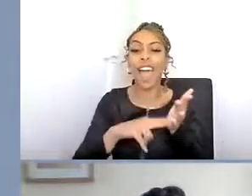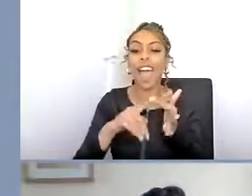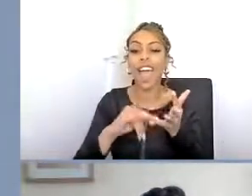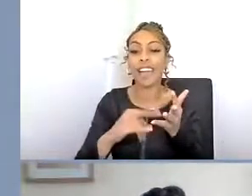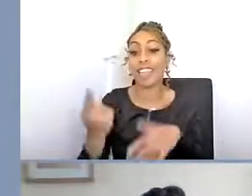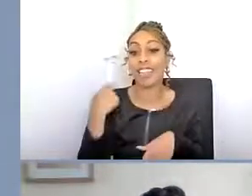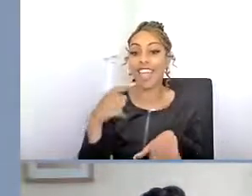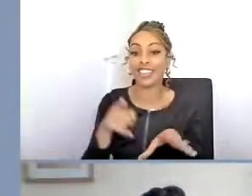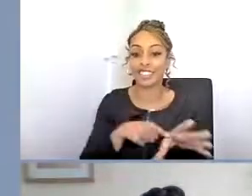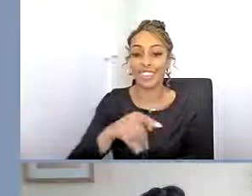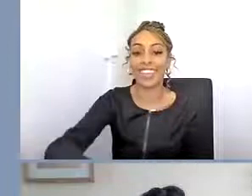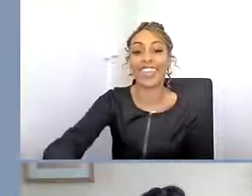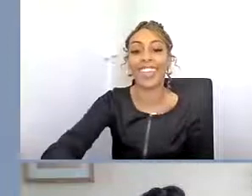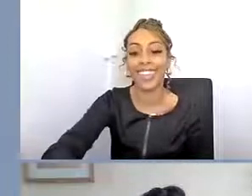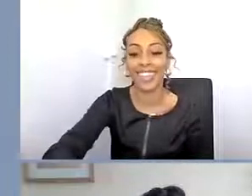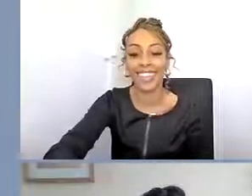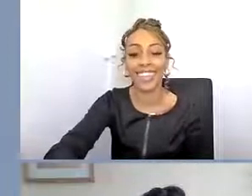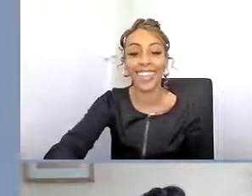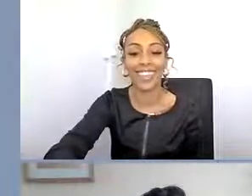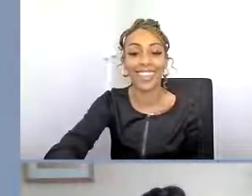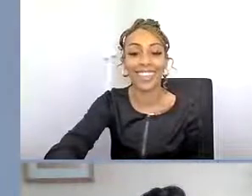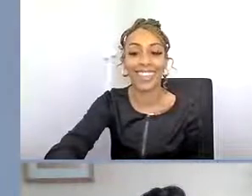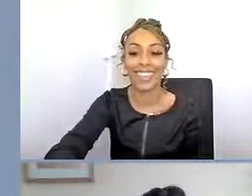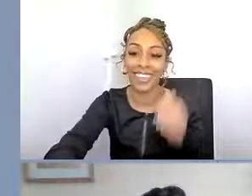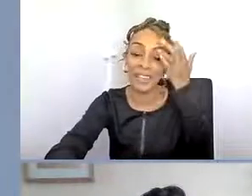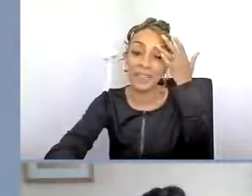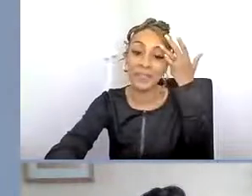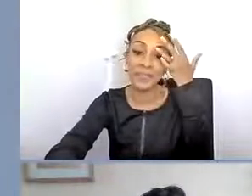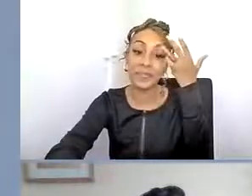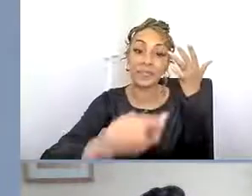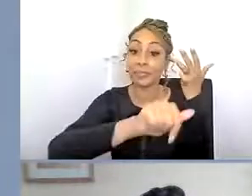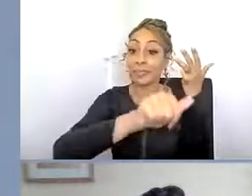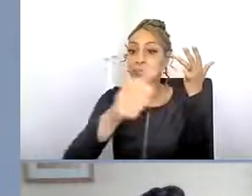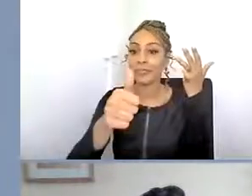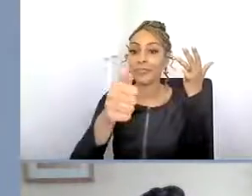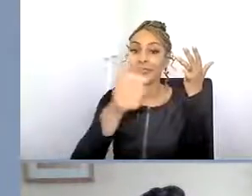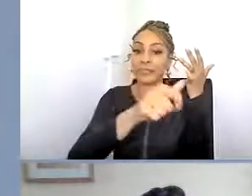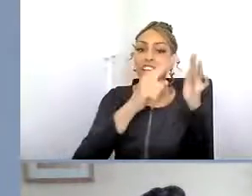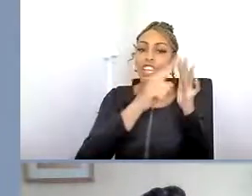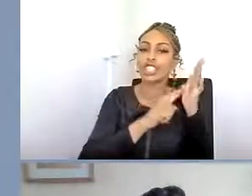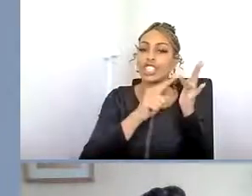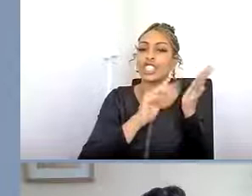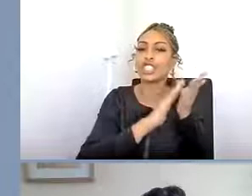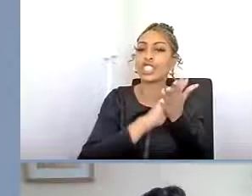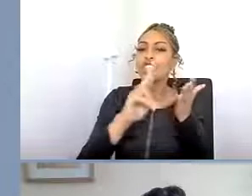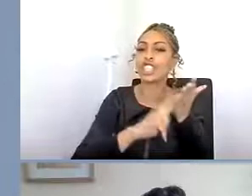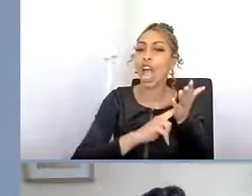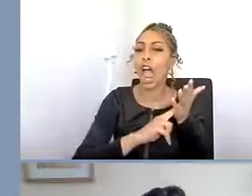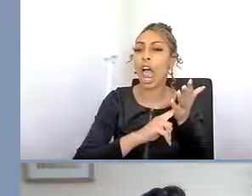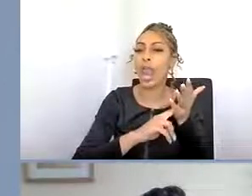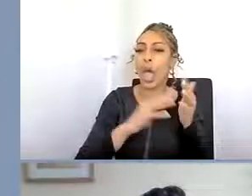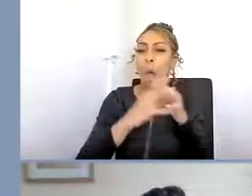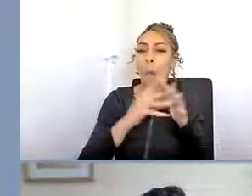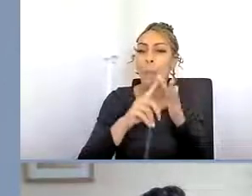year, and we've got our John Wells work on the left-hand side, and the left-hand side is sort of the larger work on the left-hand